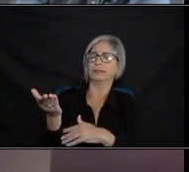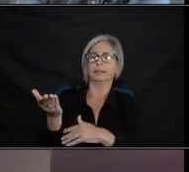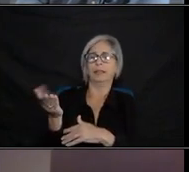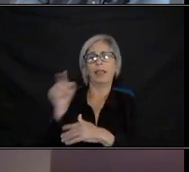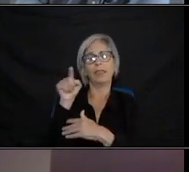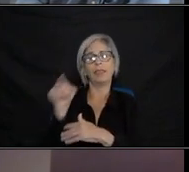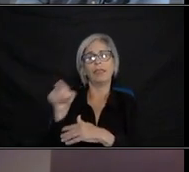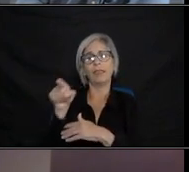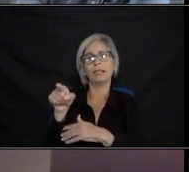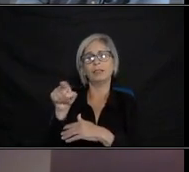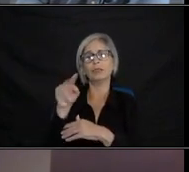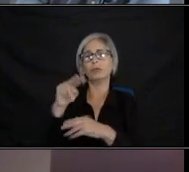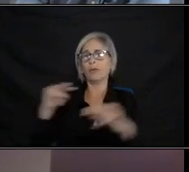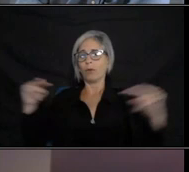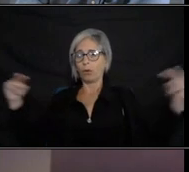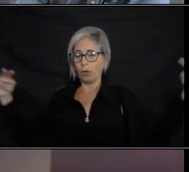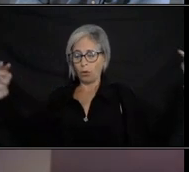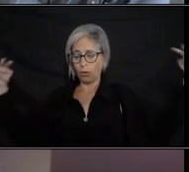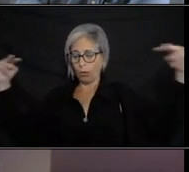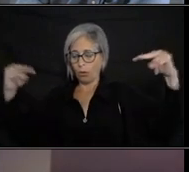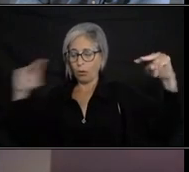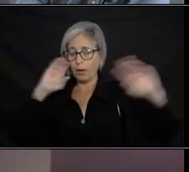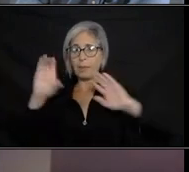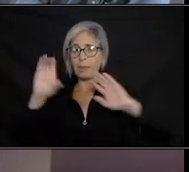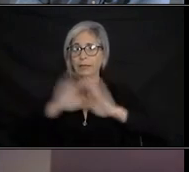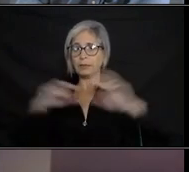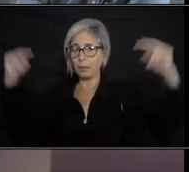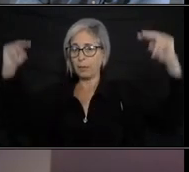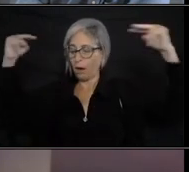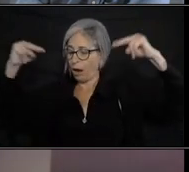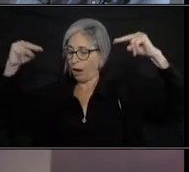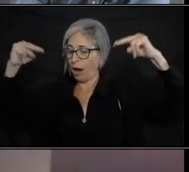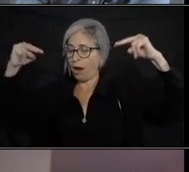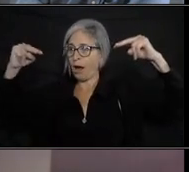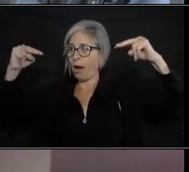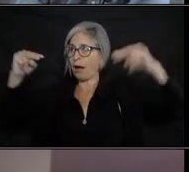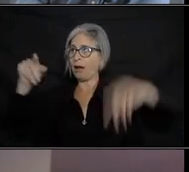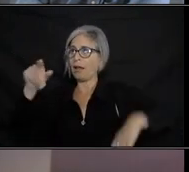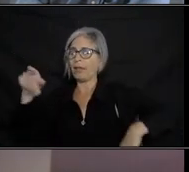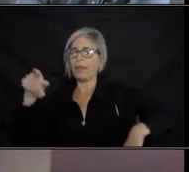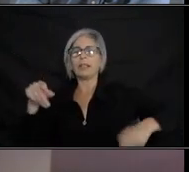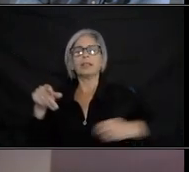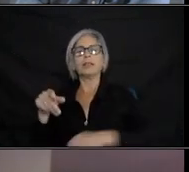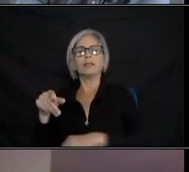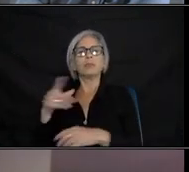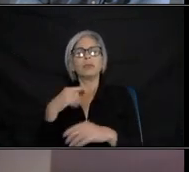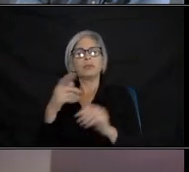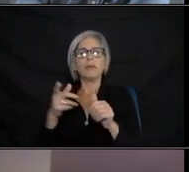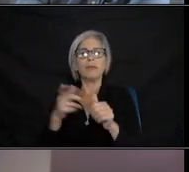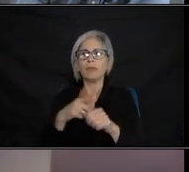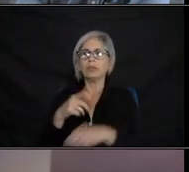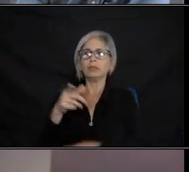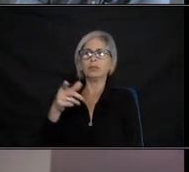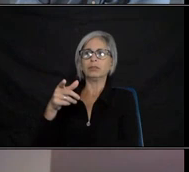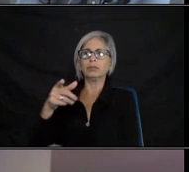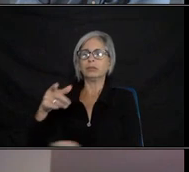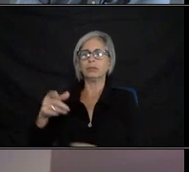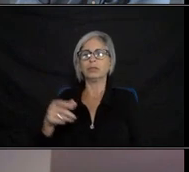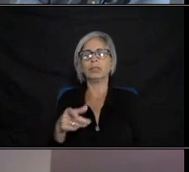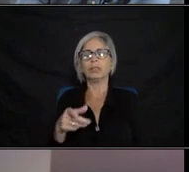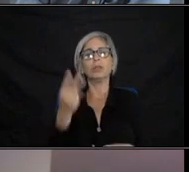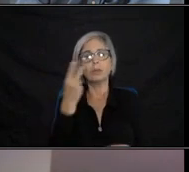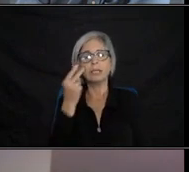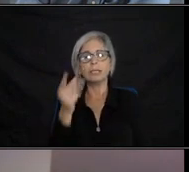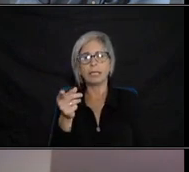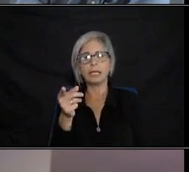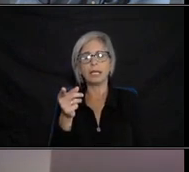This was an aerial view taking about a month ago. We'll be taking updates this coming Thursday. As you can